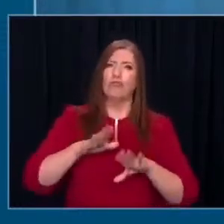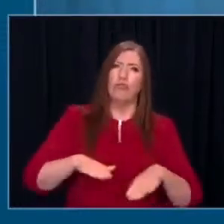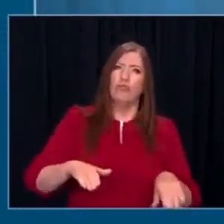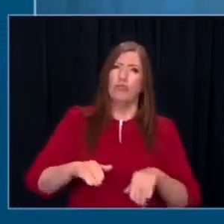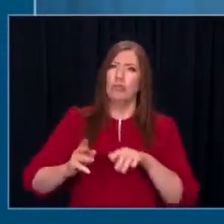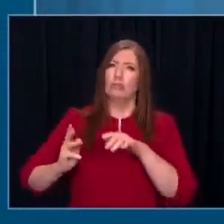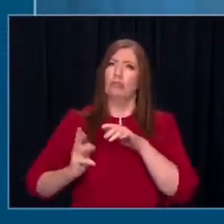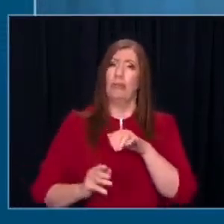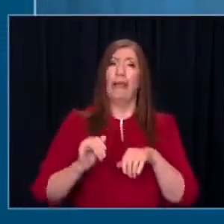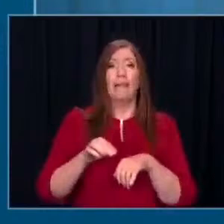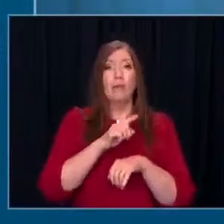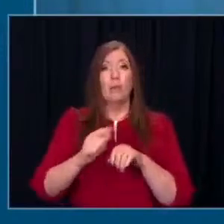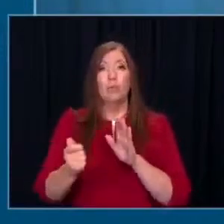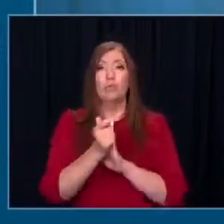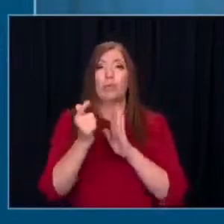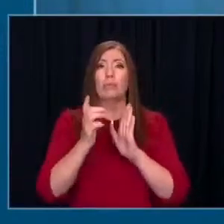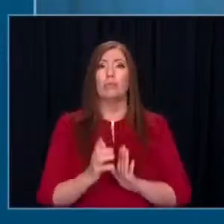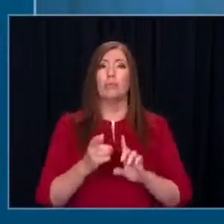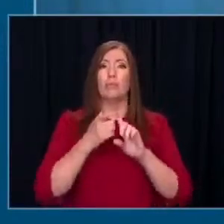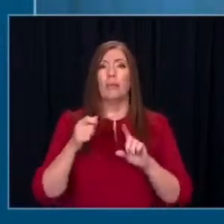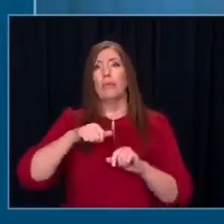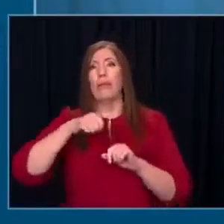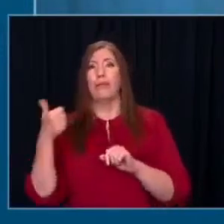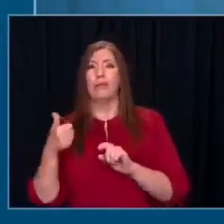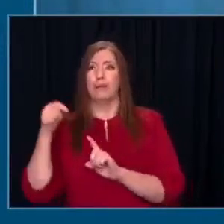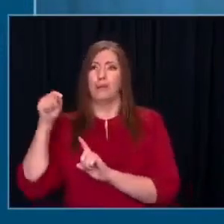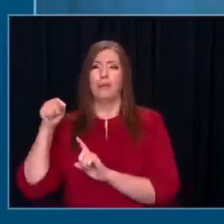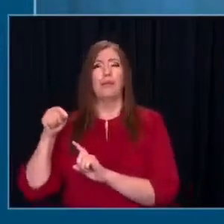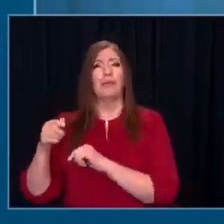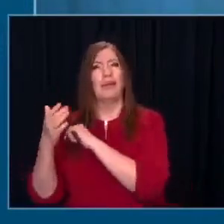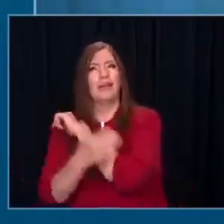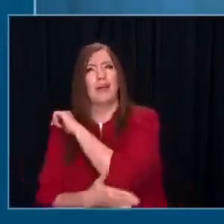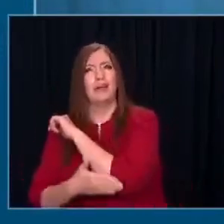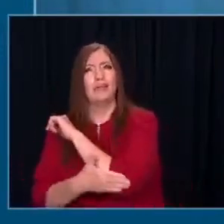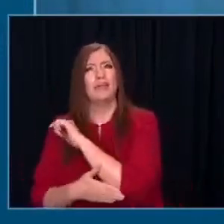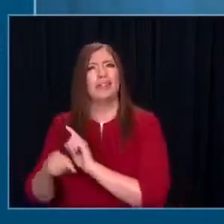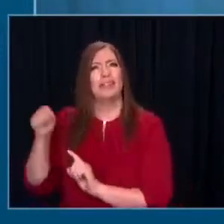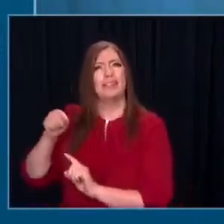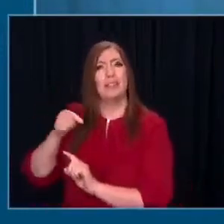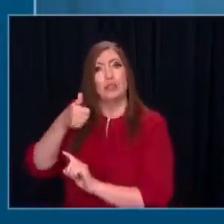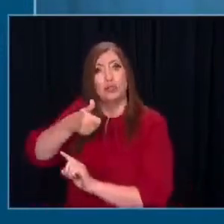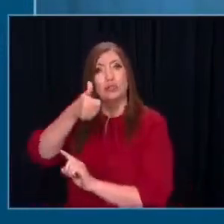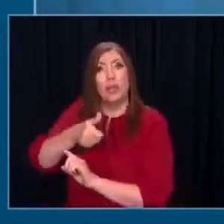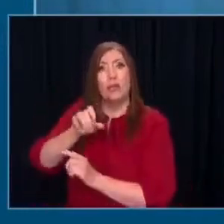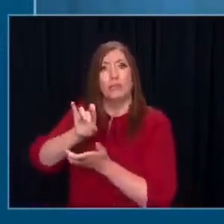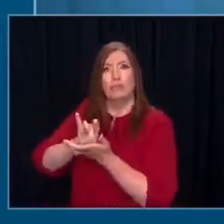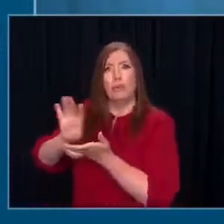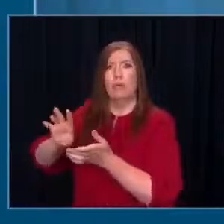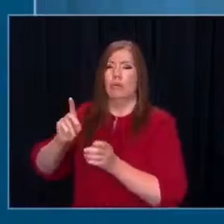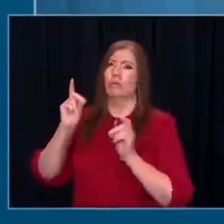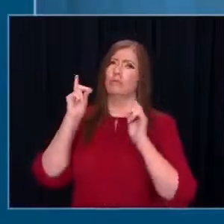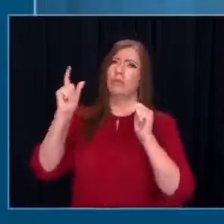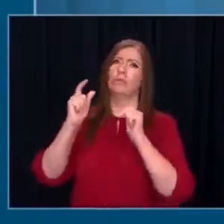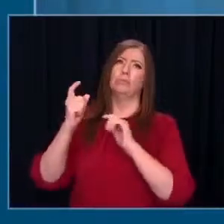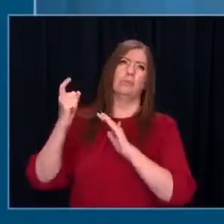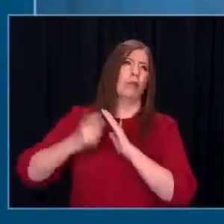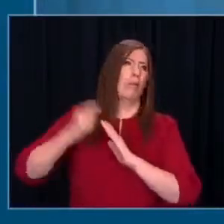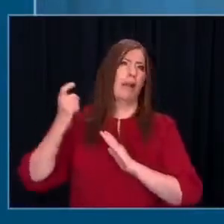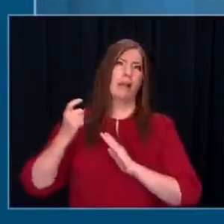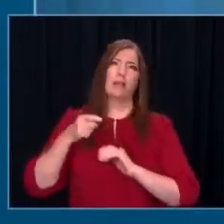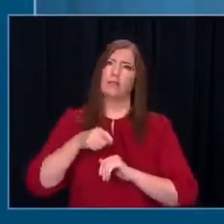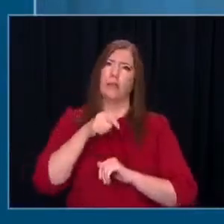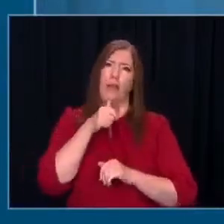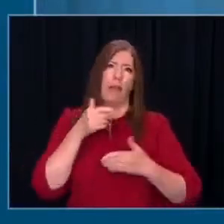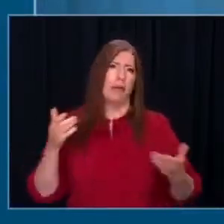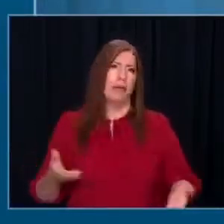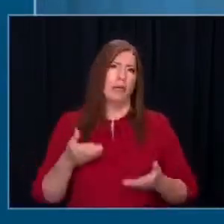are a criminal from another nation, then you're going to be deported instantly. We're not going to have you here